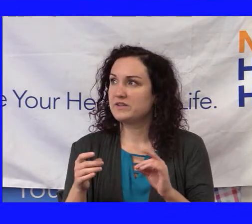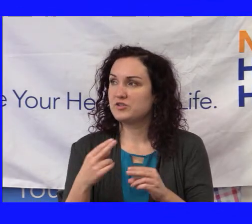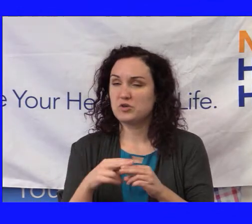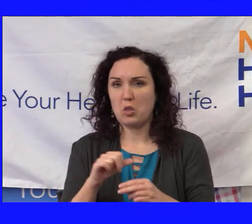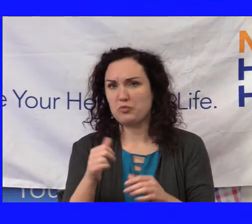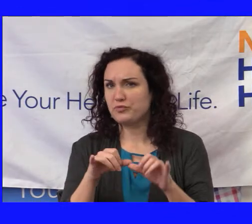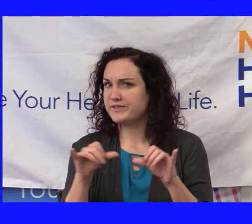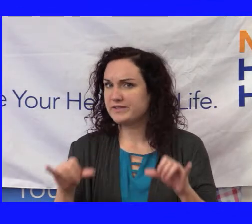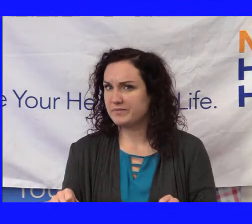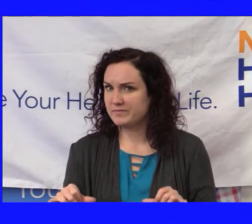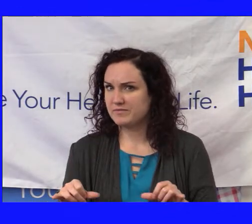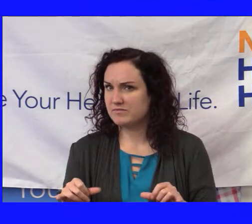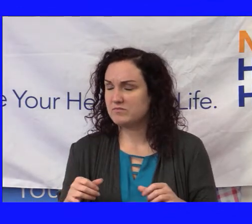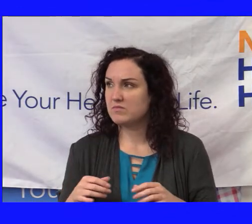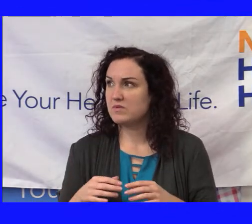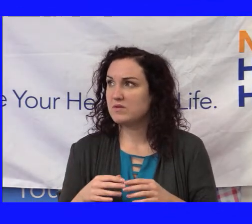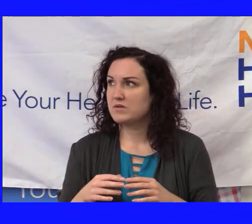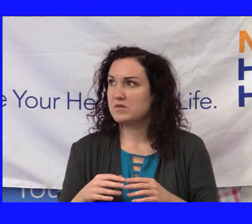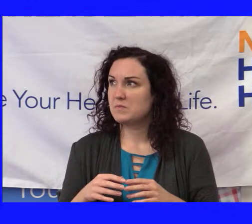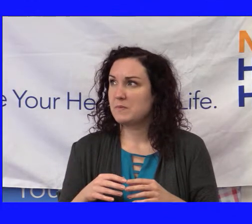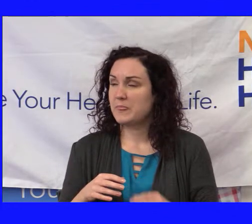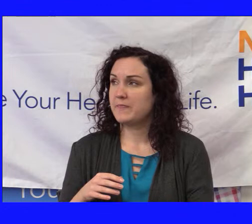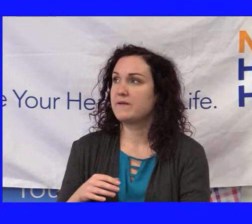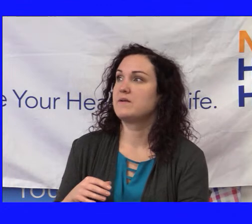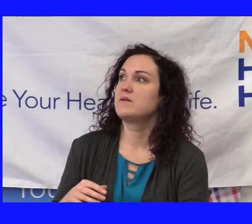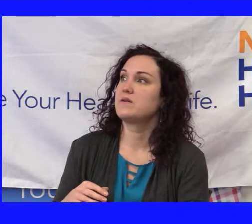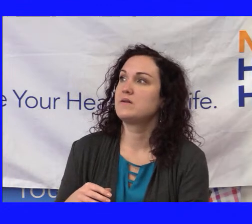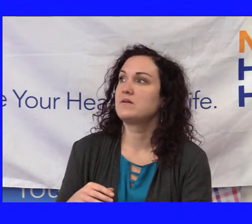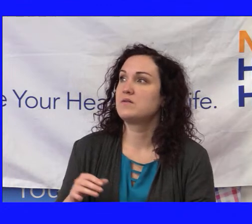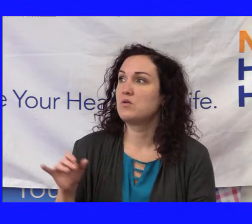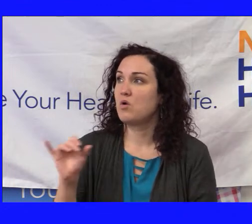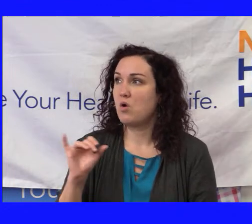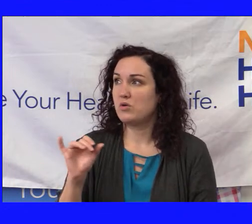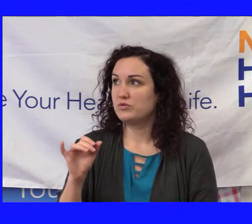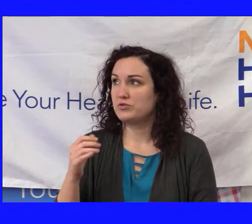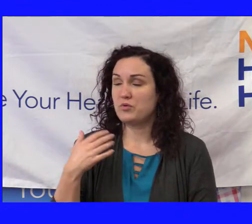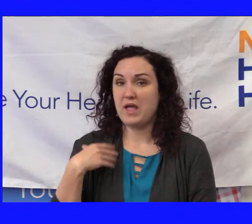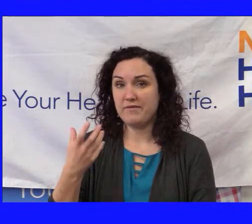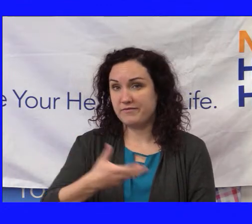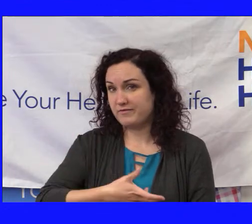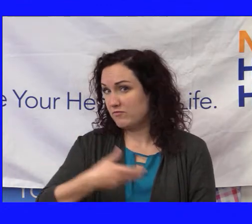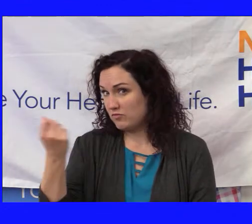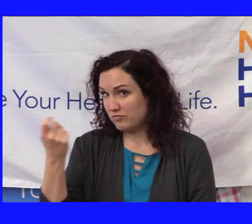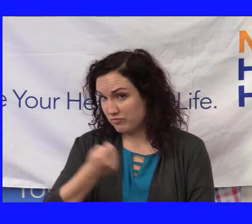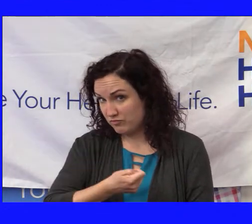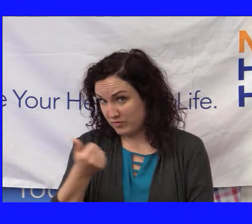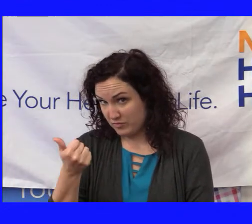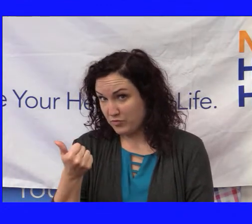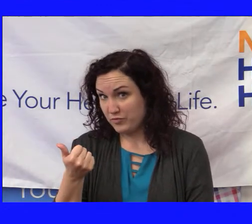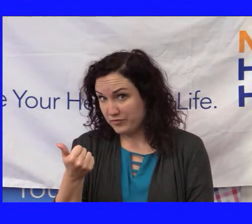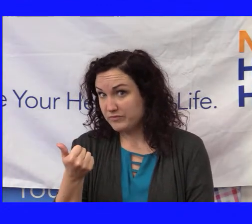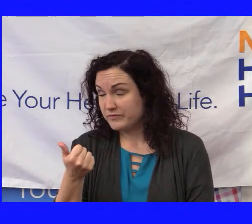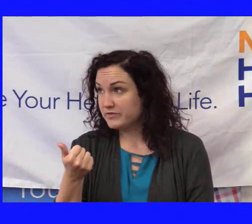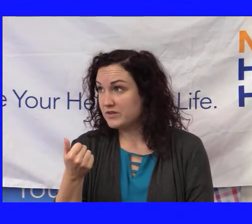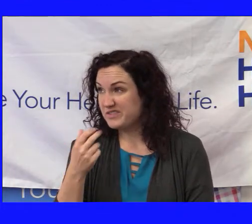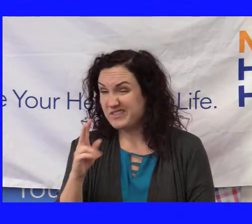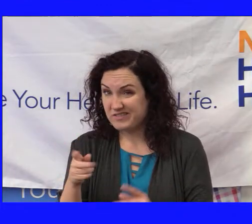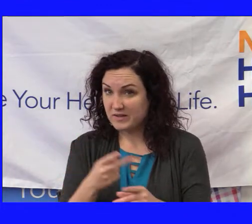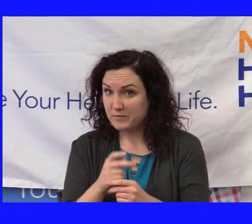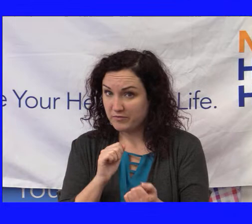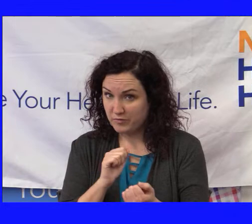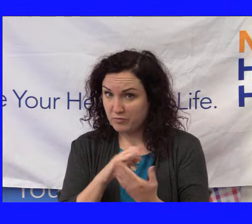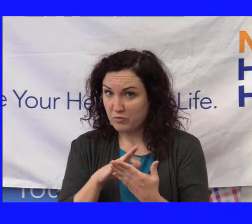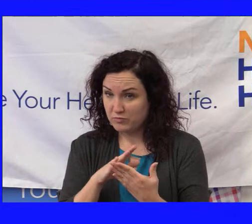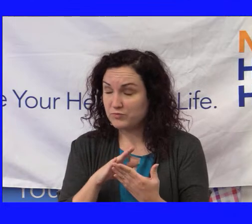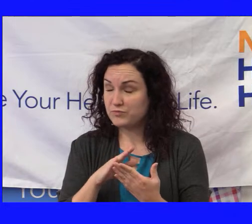systems. So they are also have removed this value, this kind of approach when they